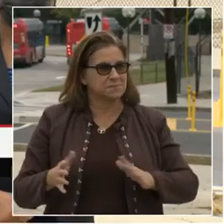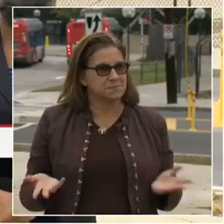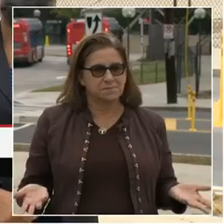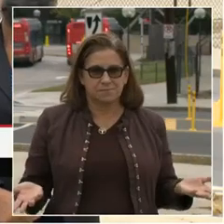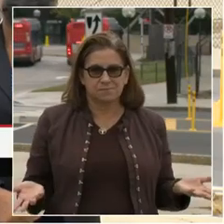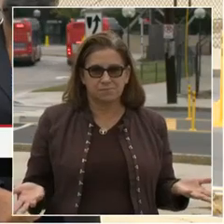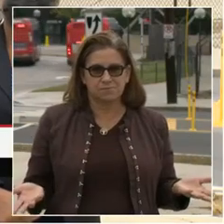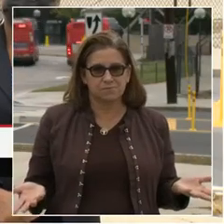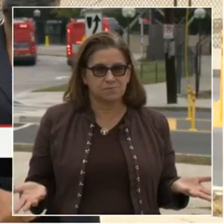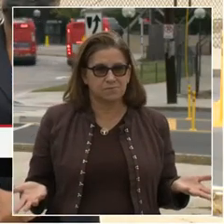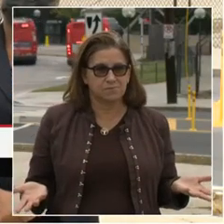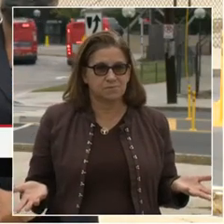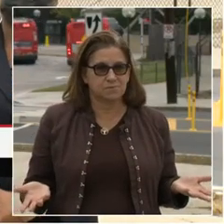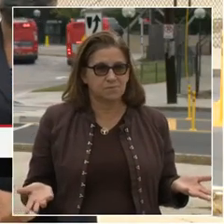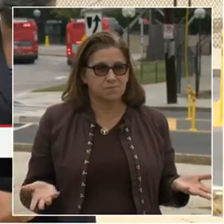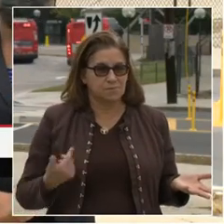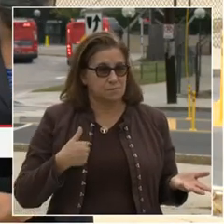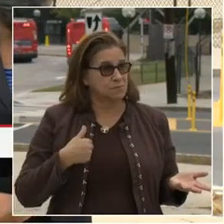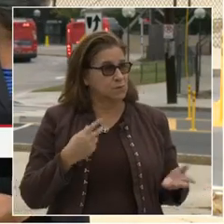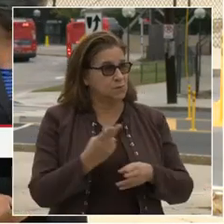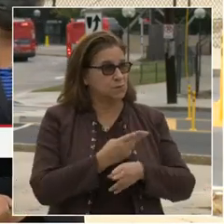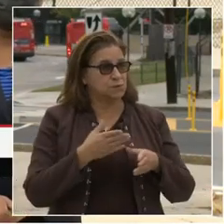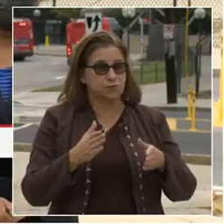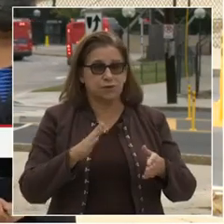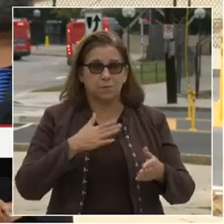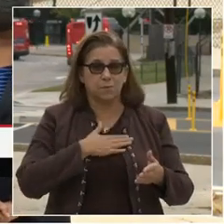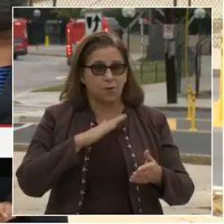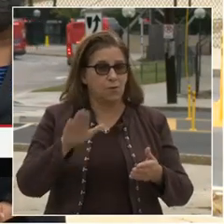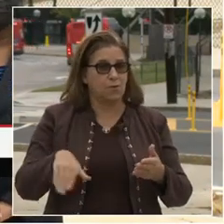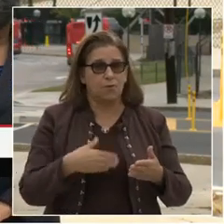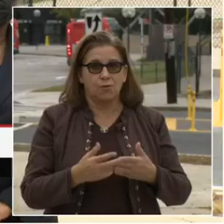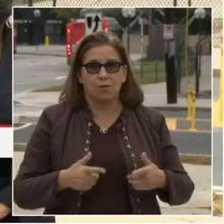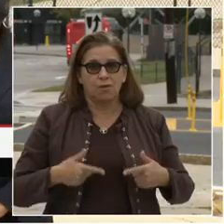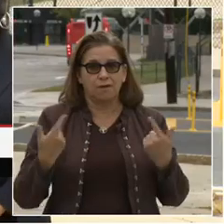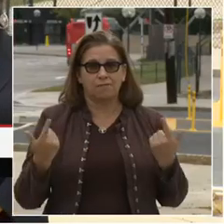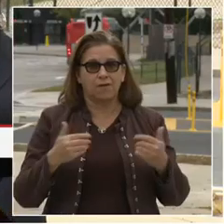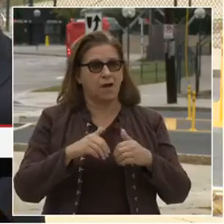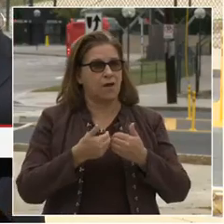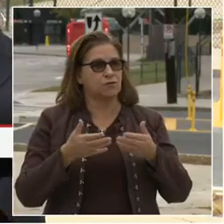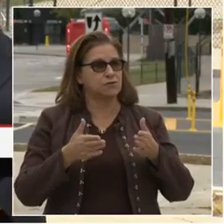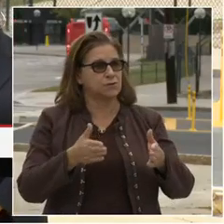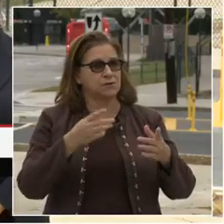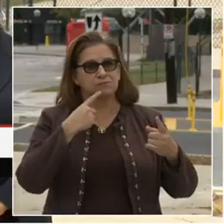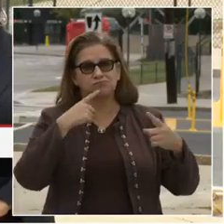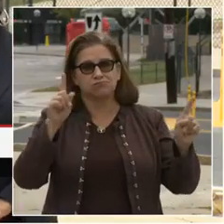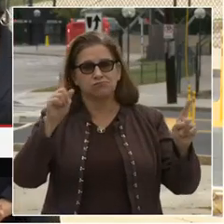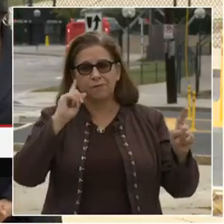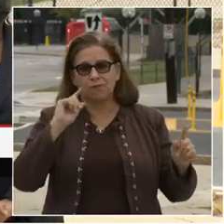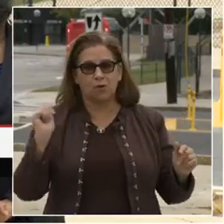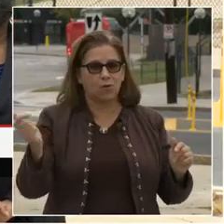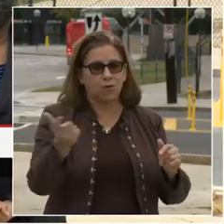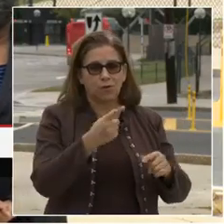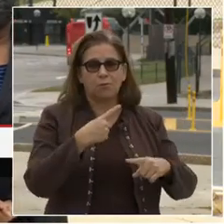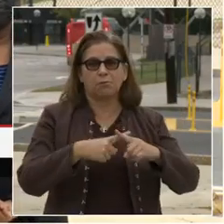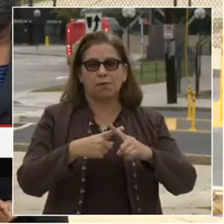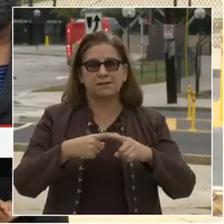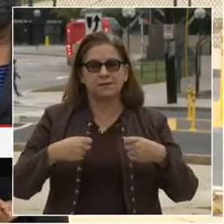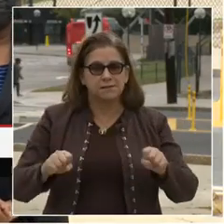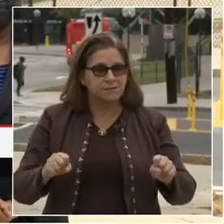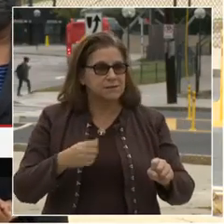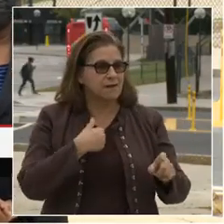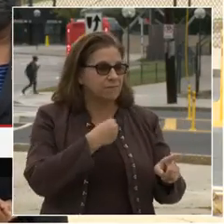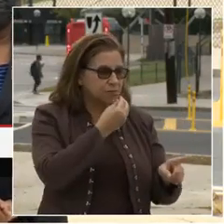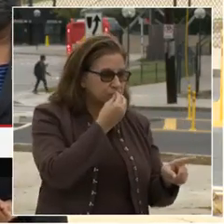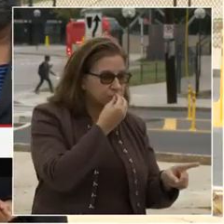entire life to think about it differently. It has a bike lane, it has parking, it now has a streetery, and it is safer